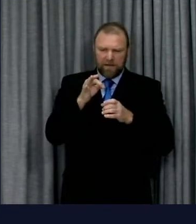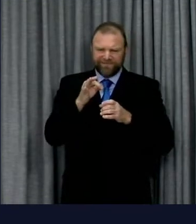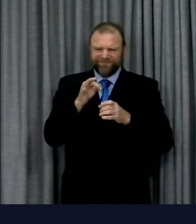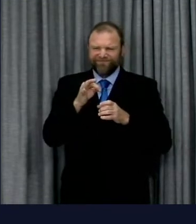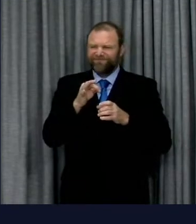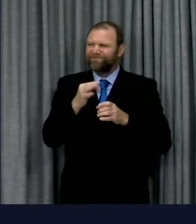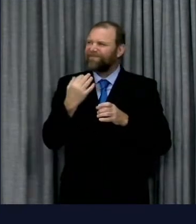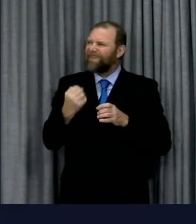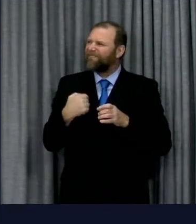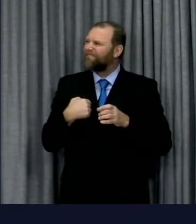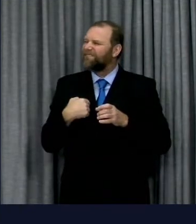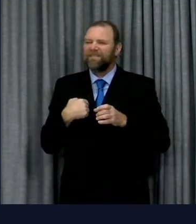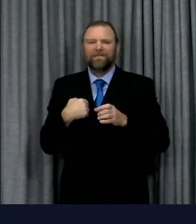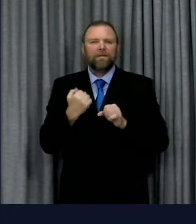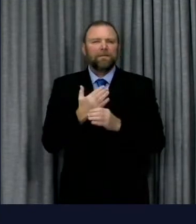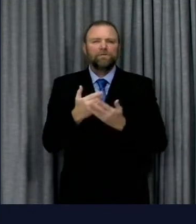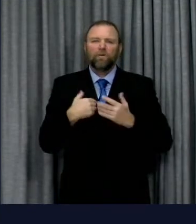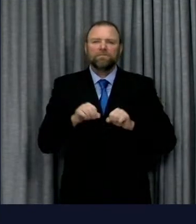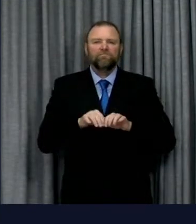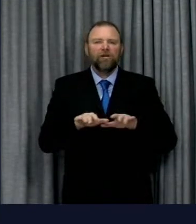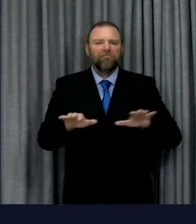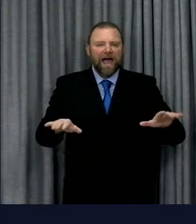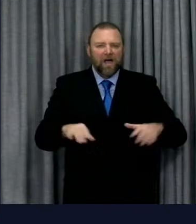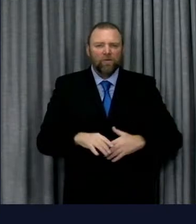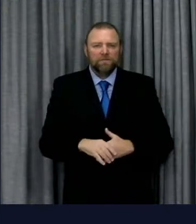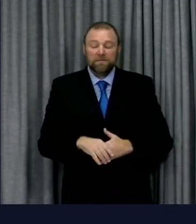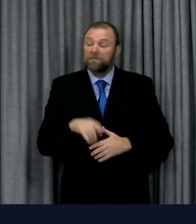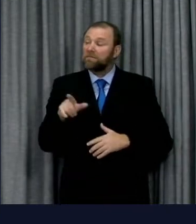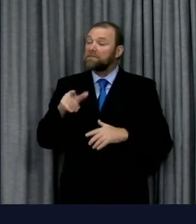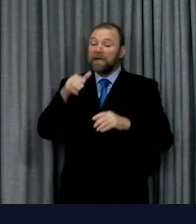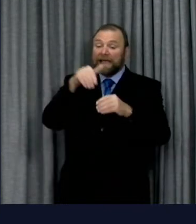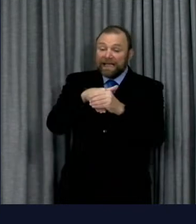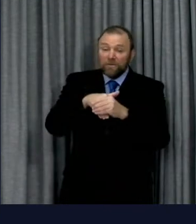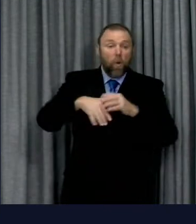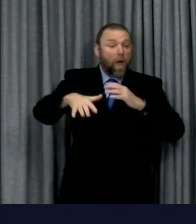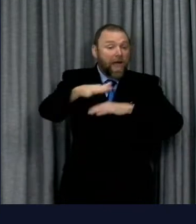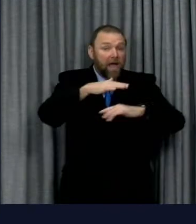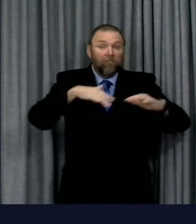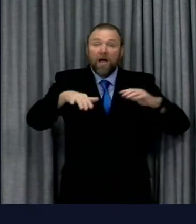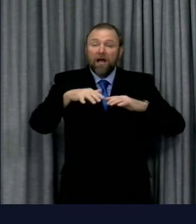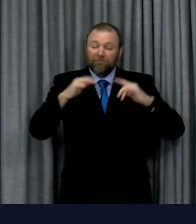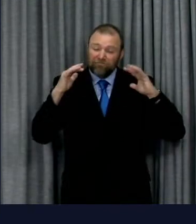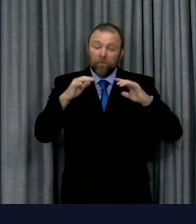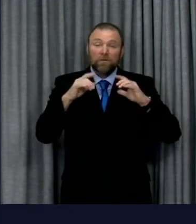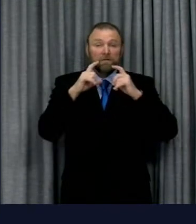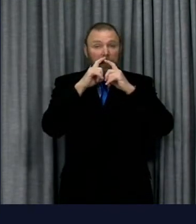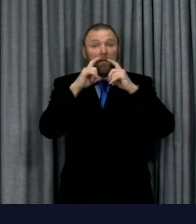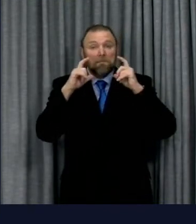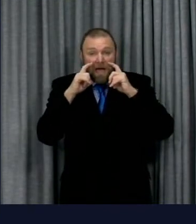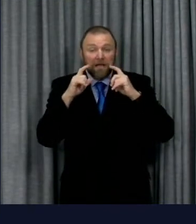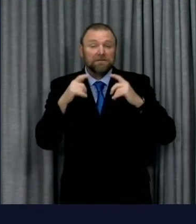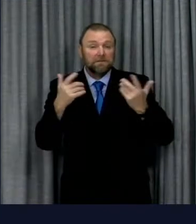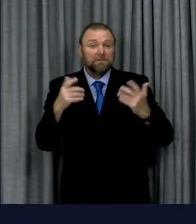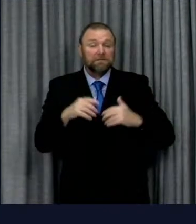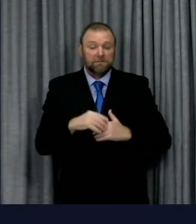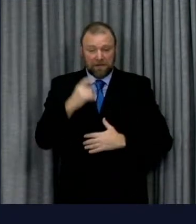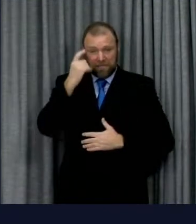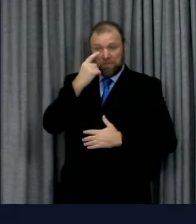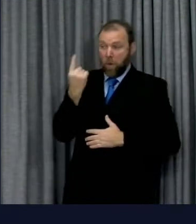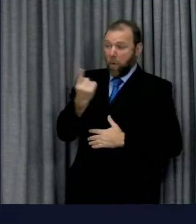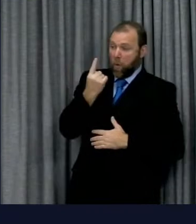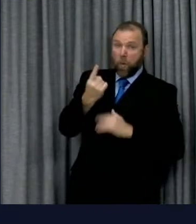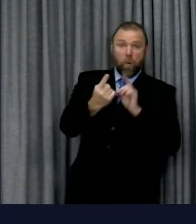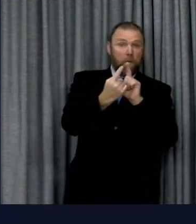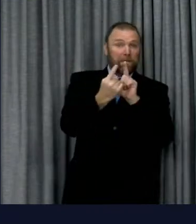others, to wear a mask if you are in crowded indoor public places, to think about the people you will be meeting